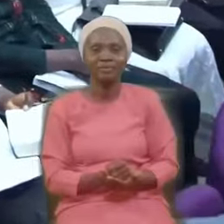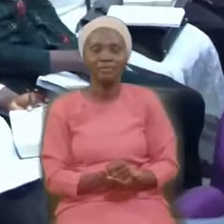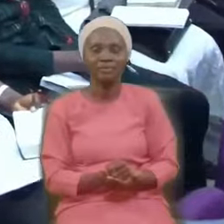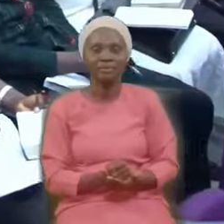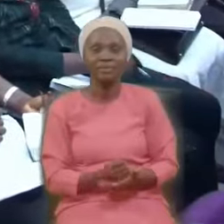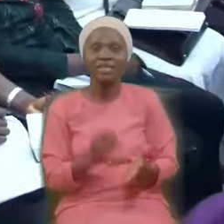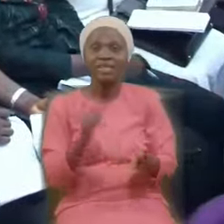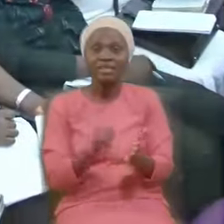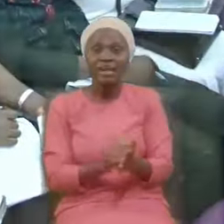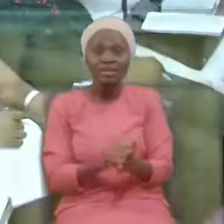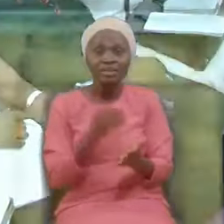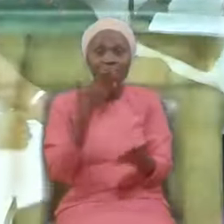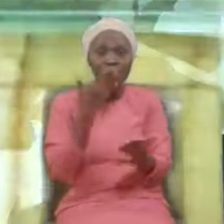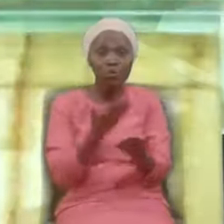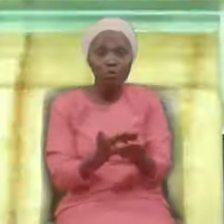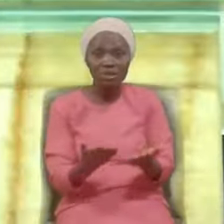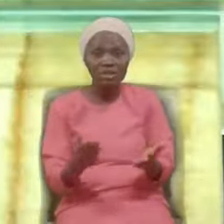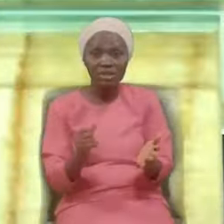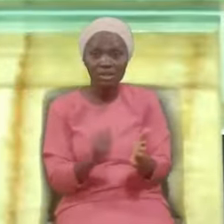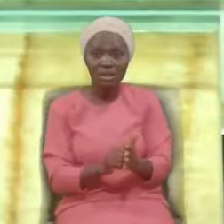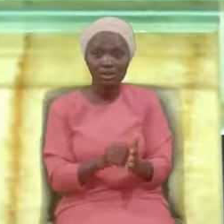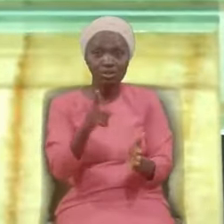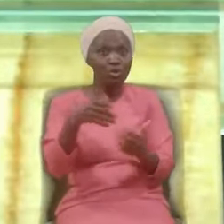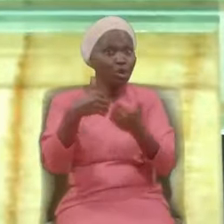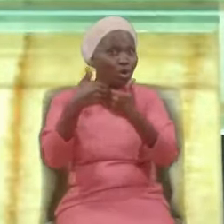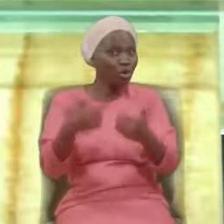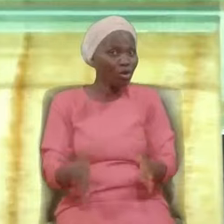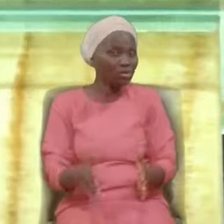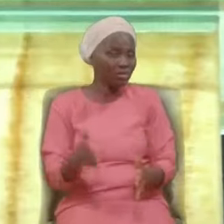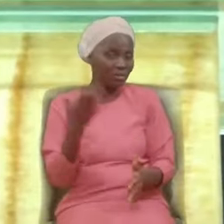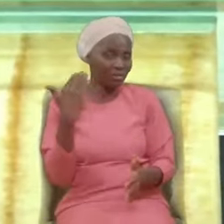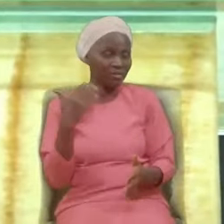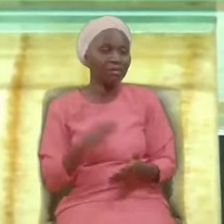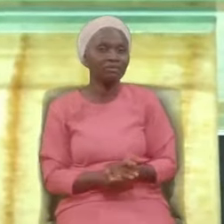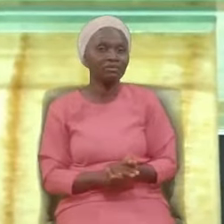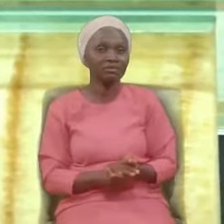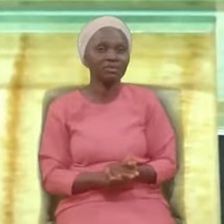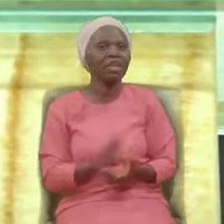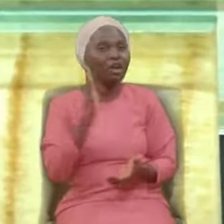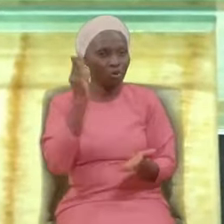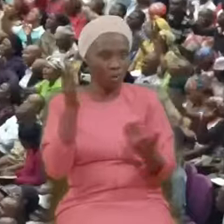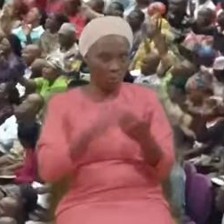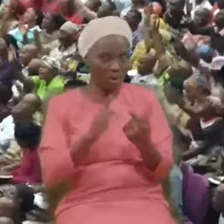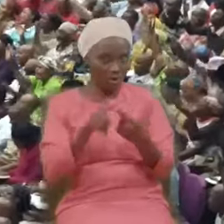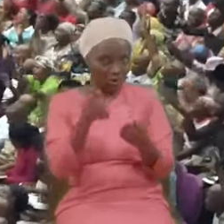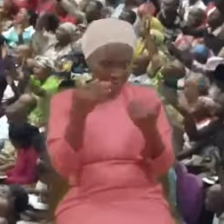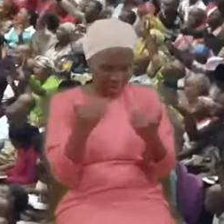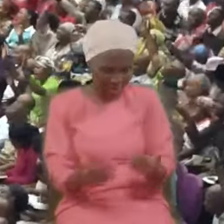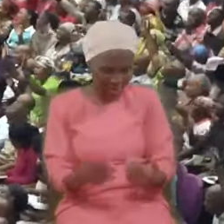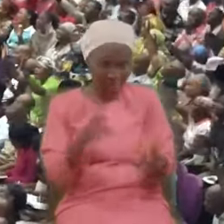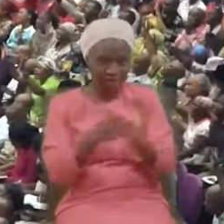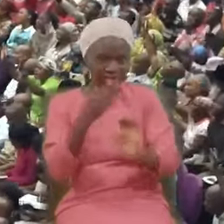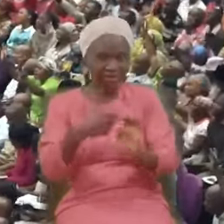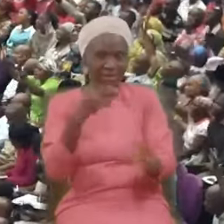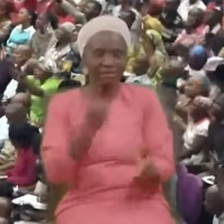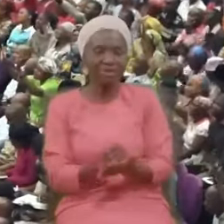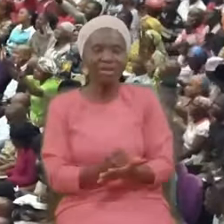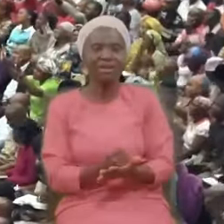That good thing that you lost is coming to you right now.